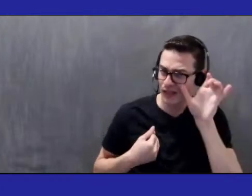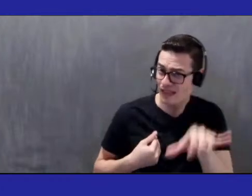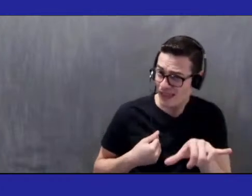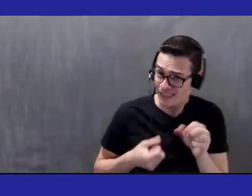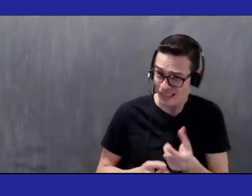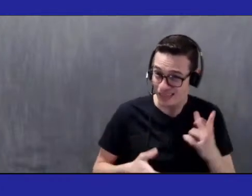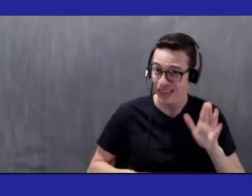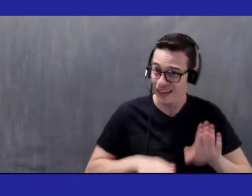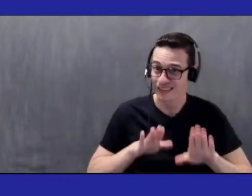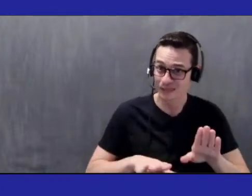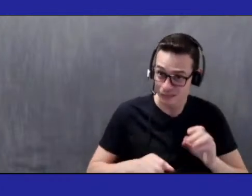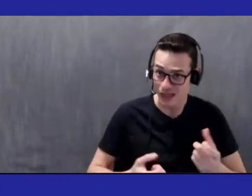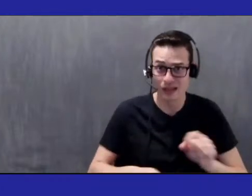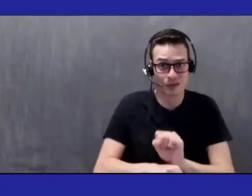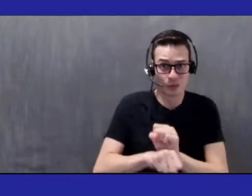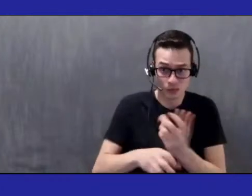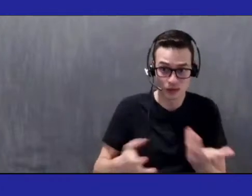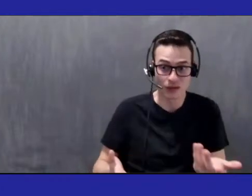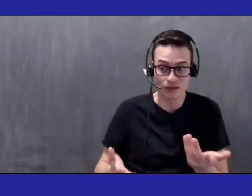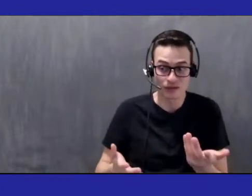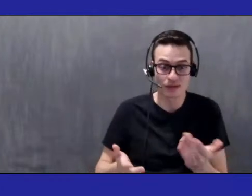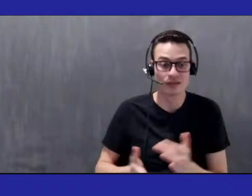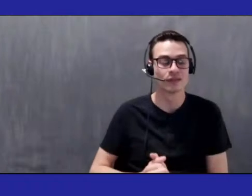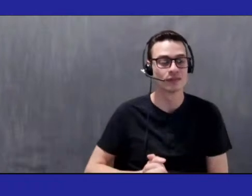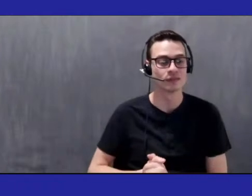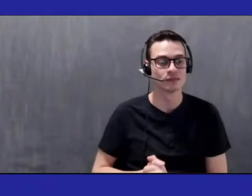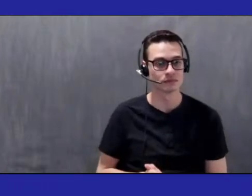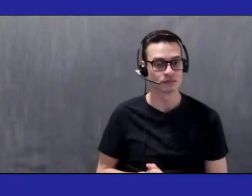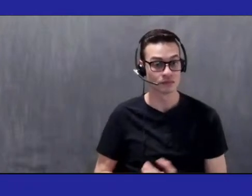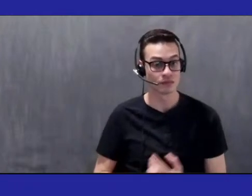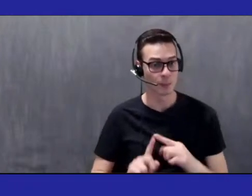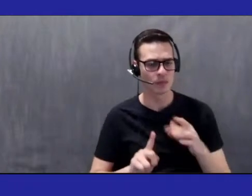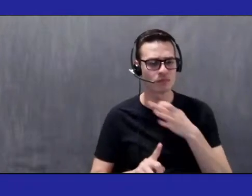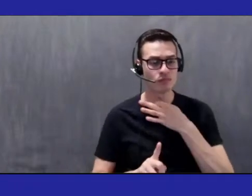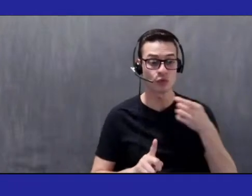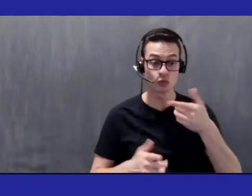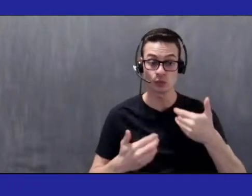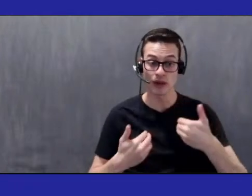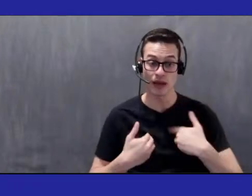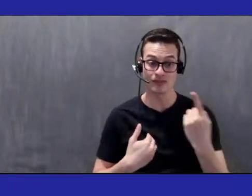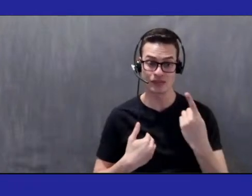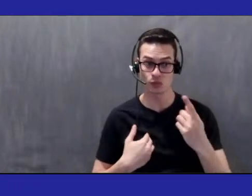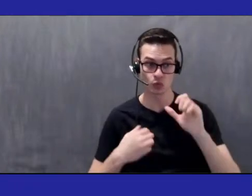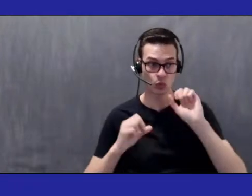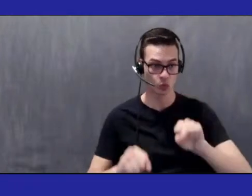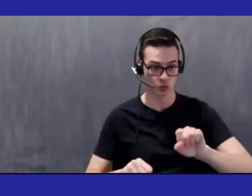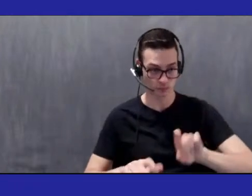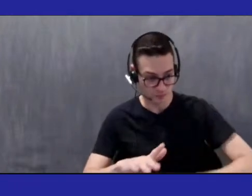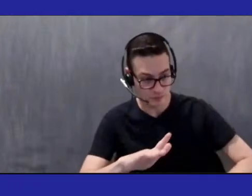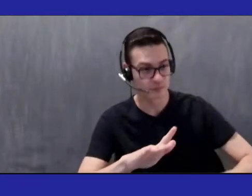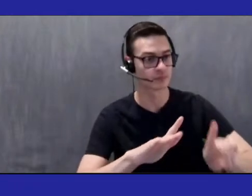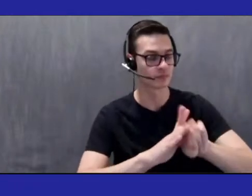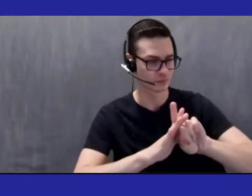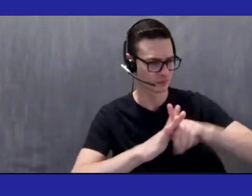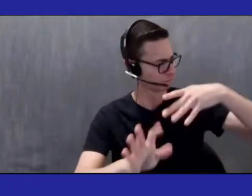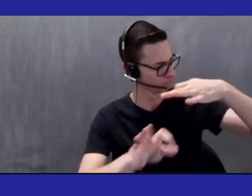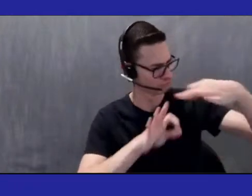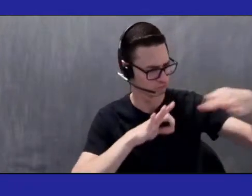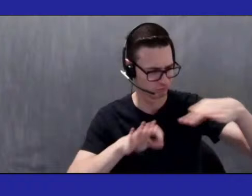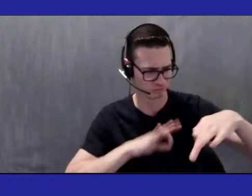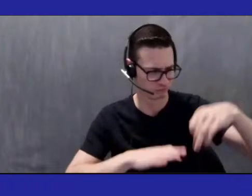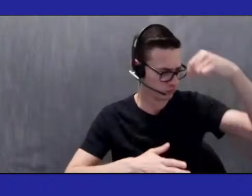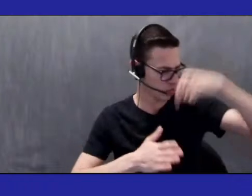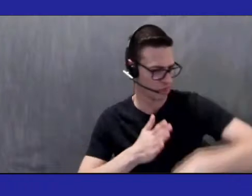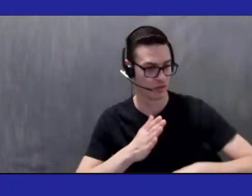lot of work. So, but do you have someone that could really say, if I came in and I have